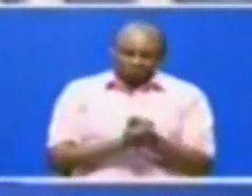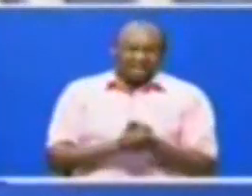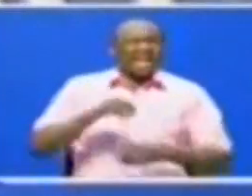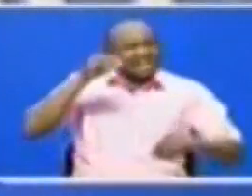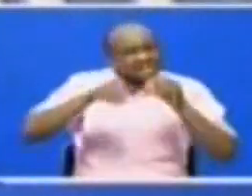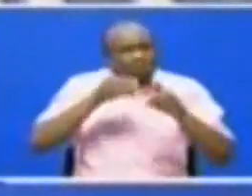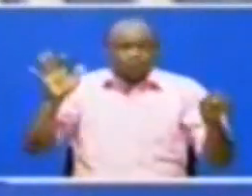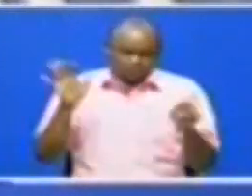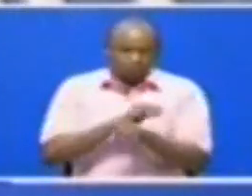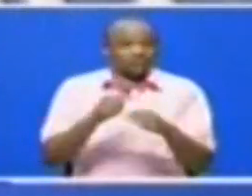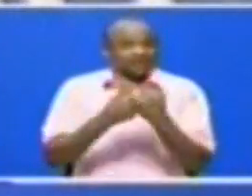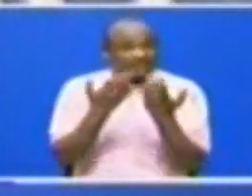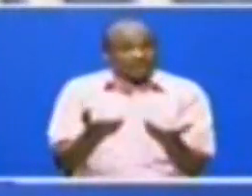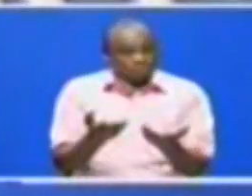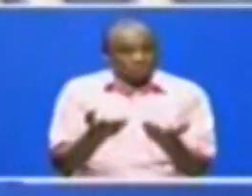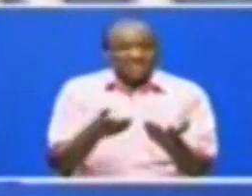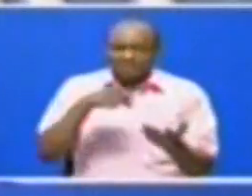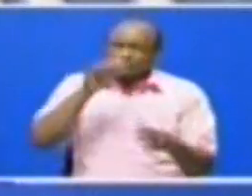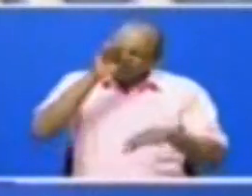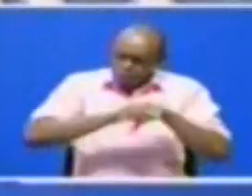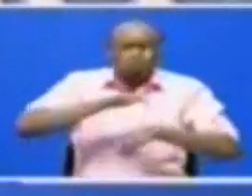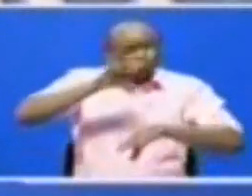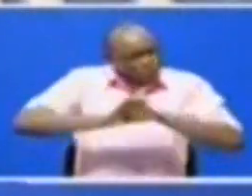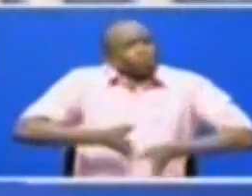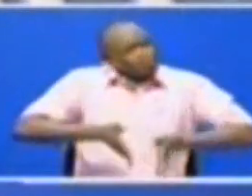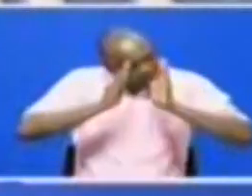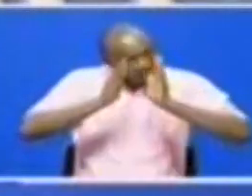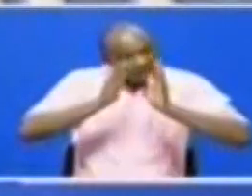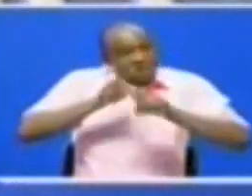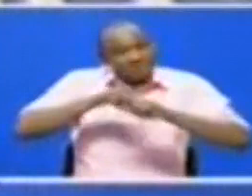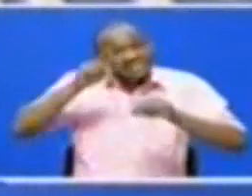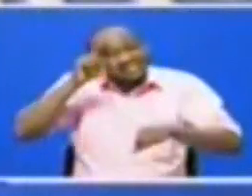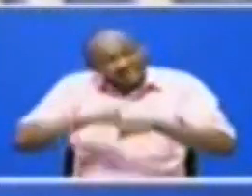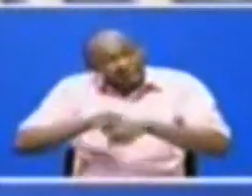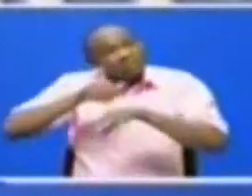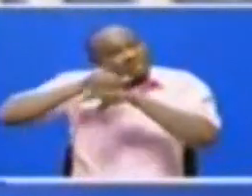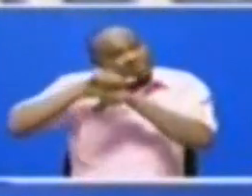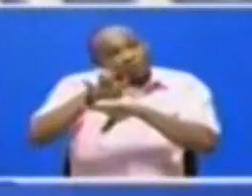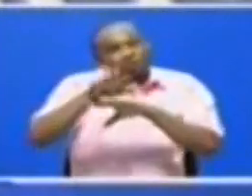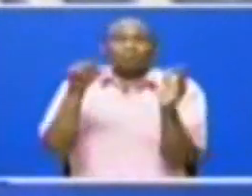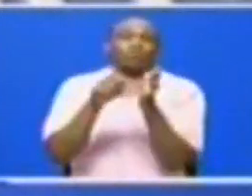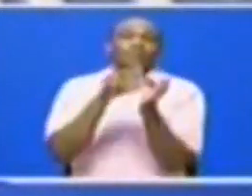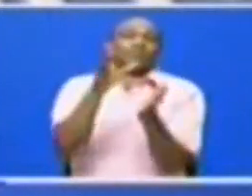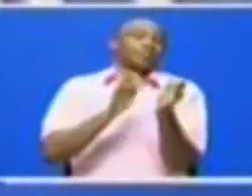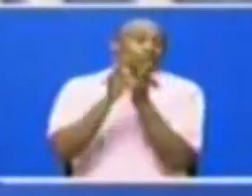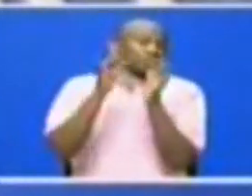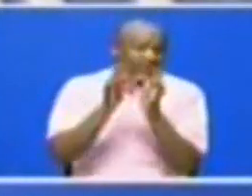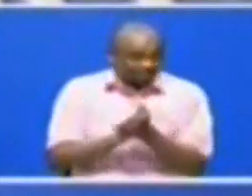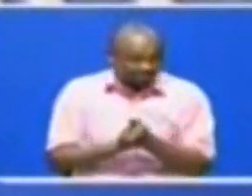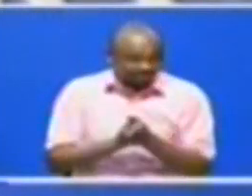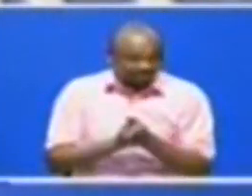election was conducted in a very good manner until up to the point of transmission. And the